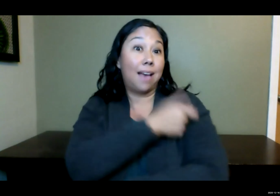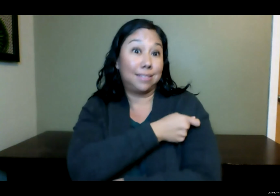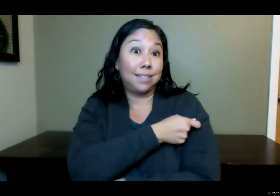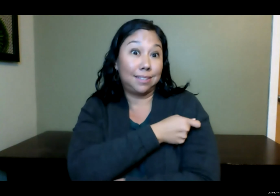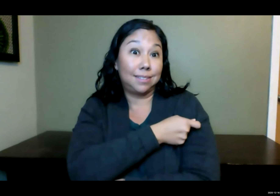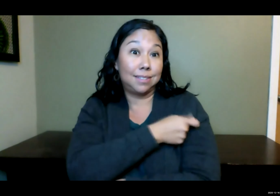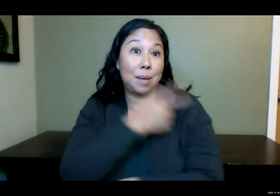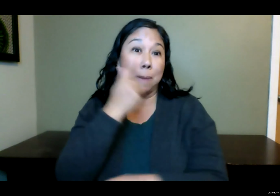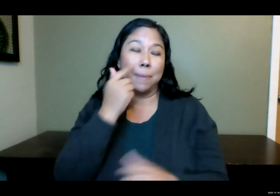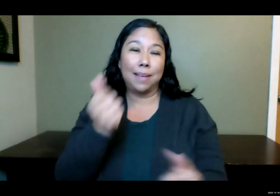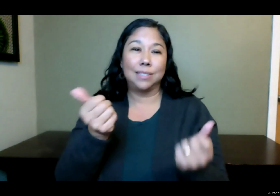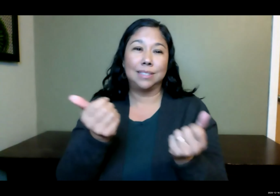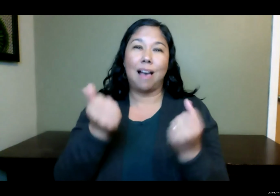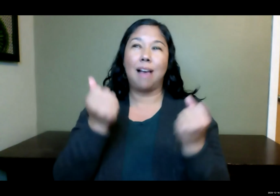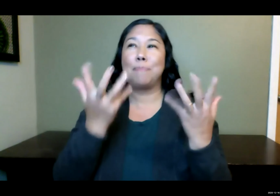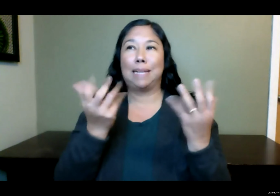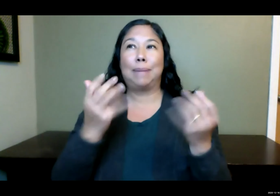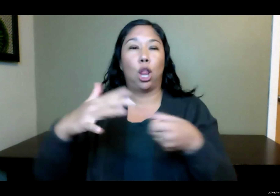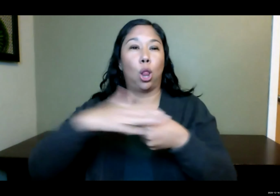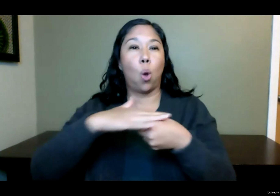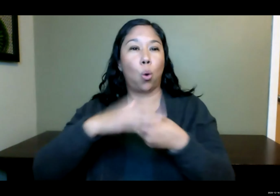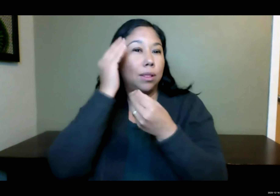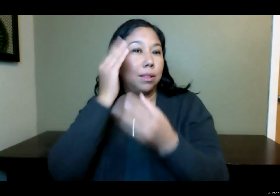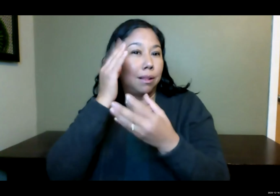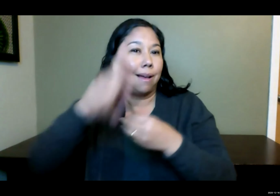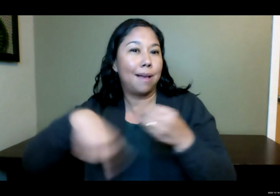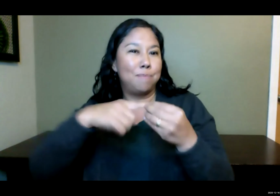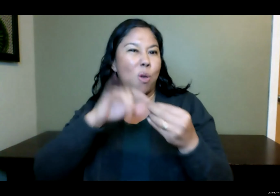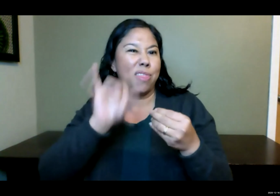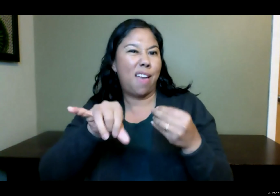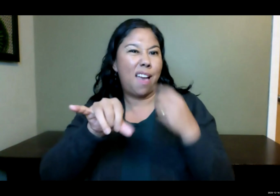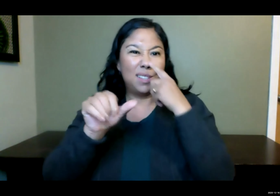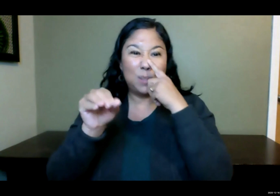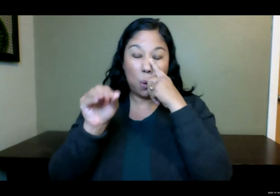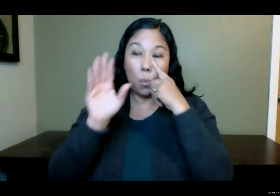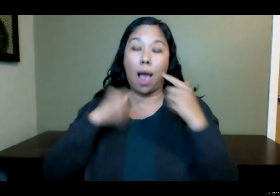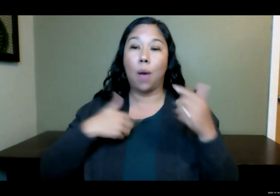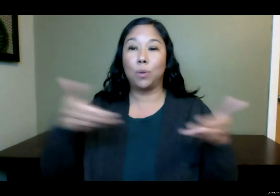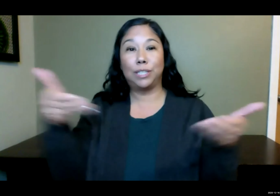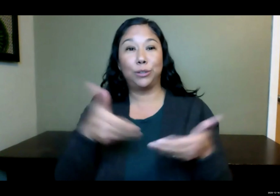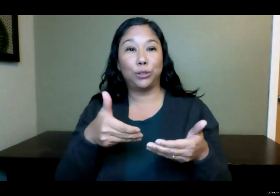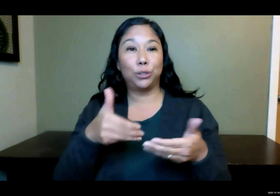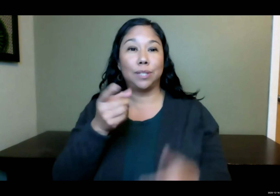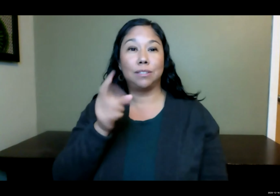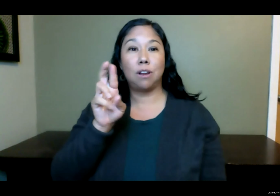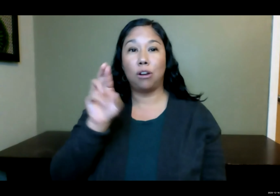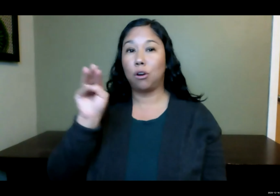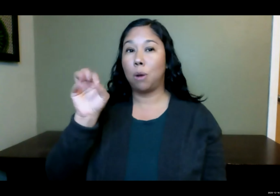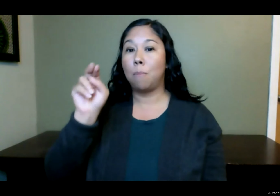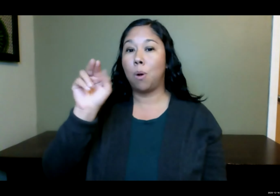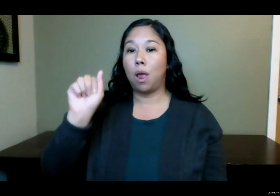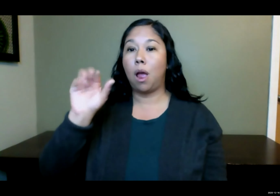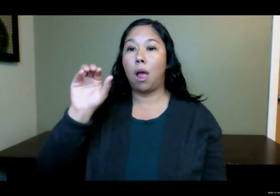because there's a lot of local updates on that. So I'd like to introduce Dr. Mona